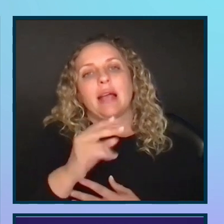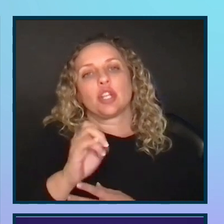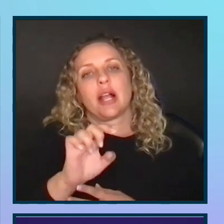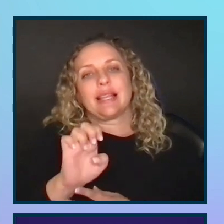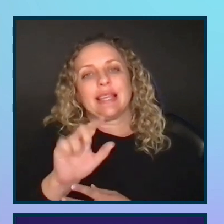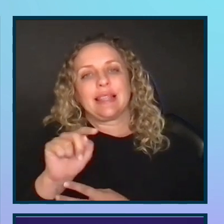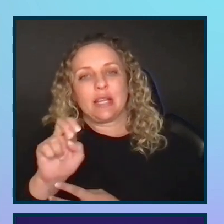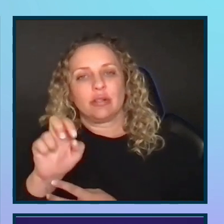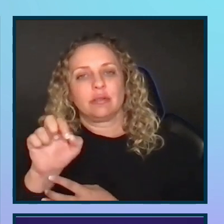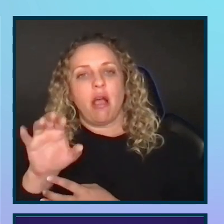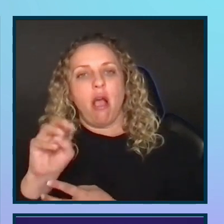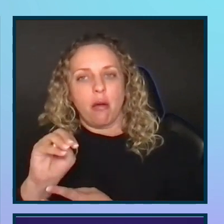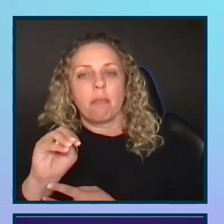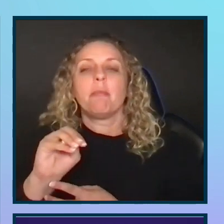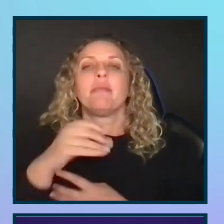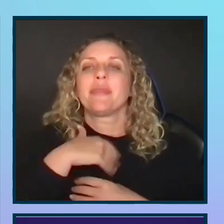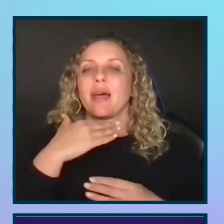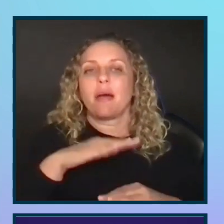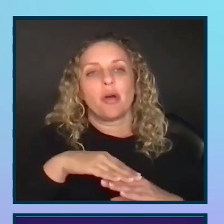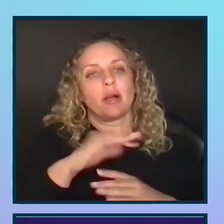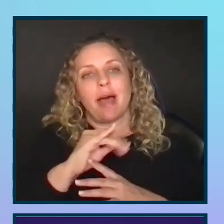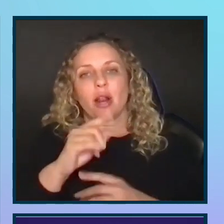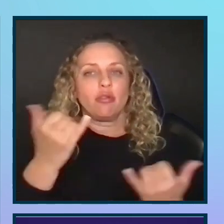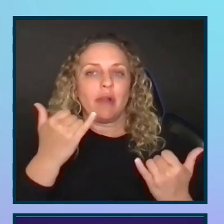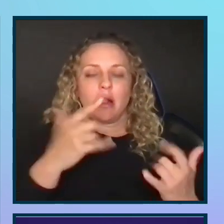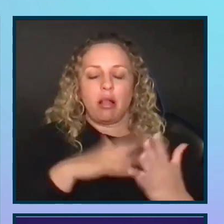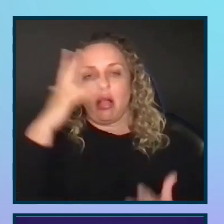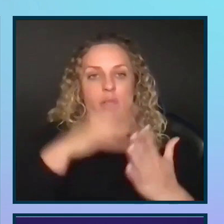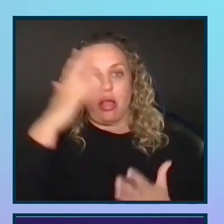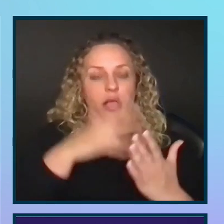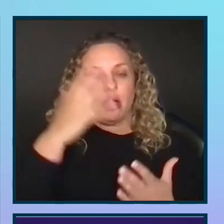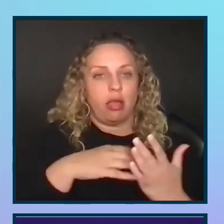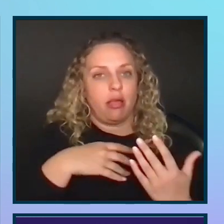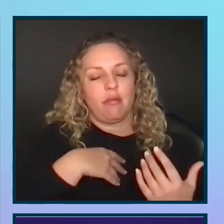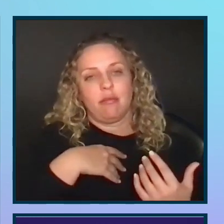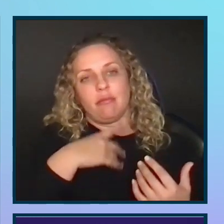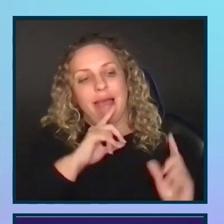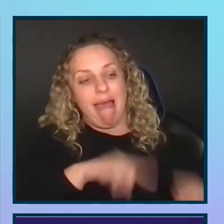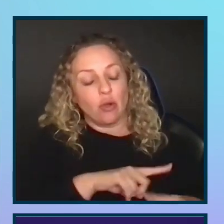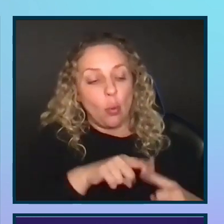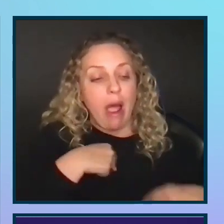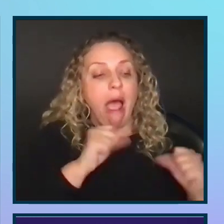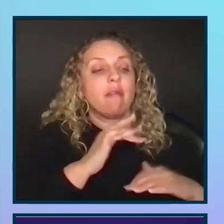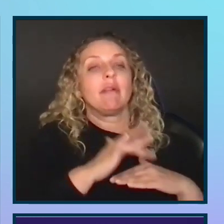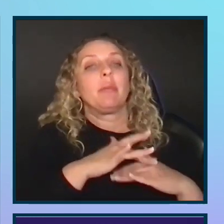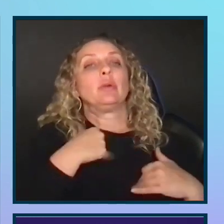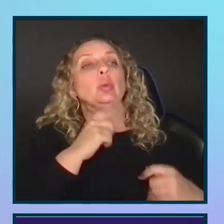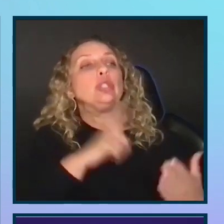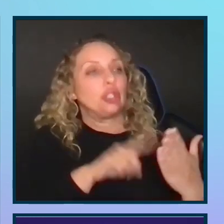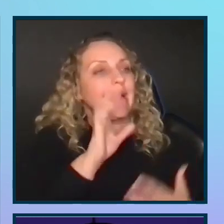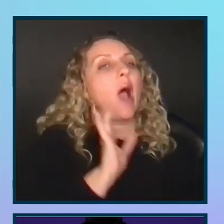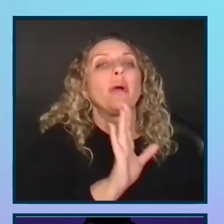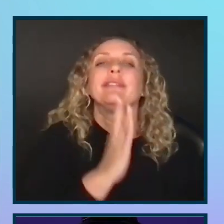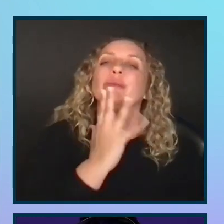contact@shellelittle.com. I'm on sabbatical, like I said, right now, so probably won't hear back from me, but when I'm able to, I will check there. So yeah, thank